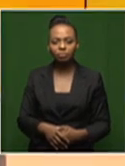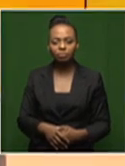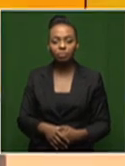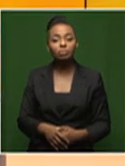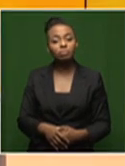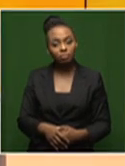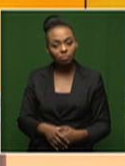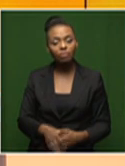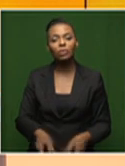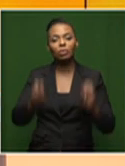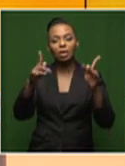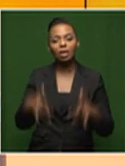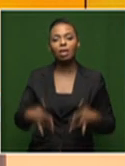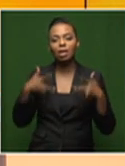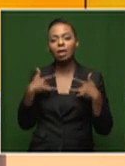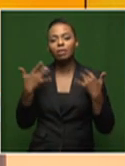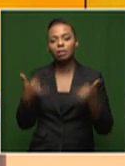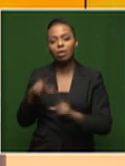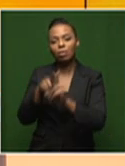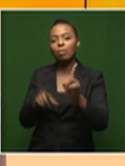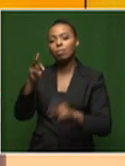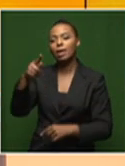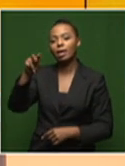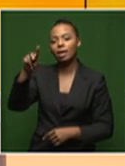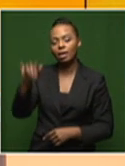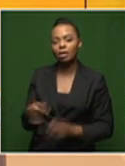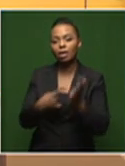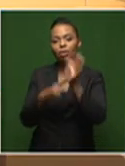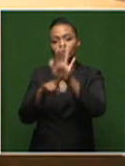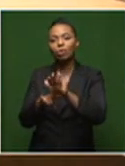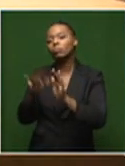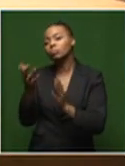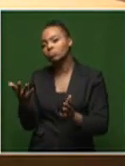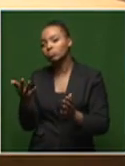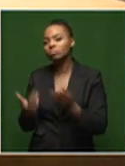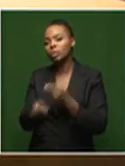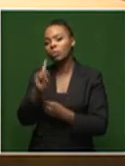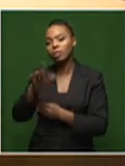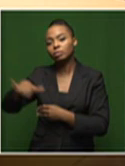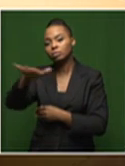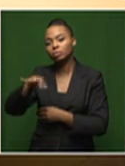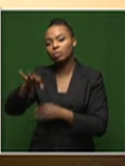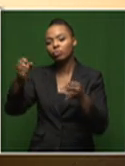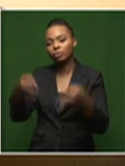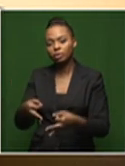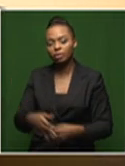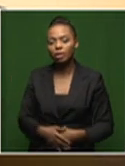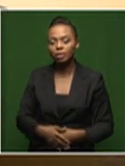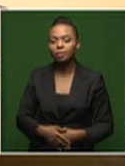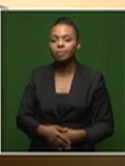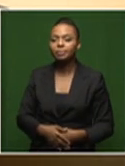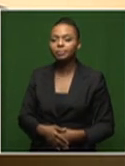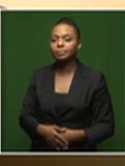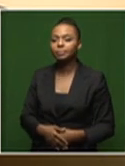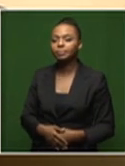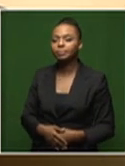All right, let's now cross live to our reporter Maageketla Mohlabe in Johannesburg. Maageketla, a very good morning to you. Thanks for joining us. Welcome to Morning Live. Do take us